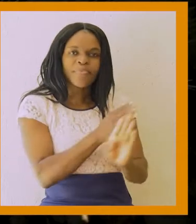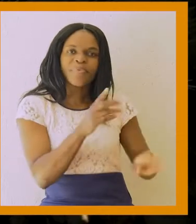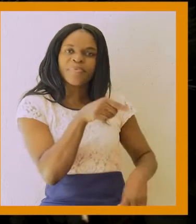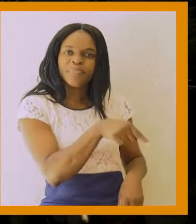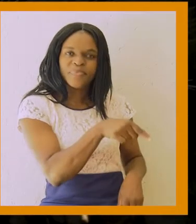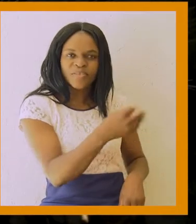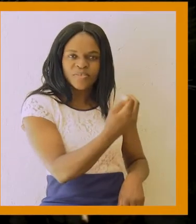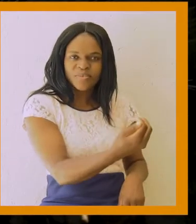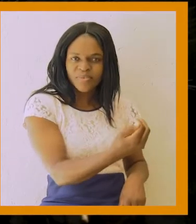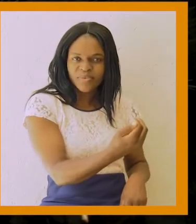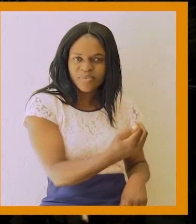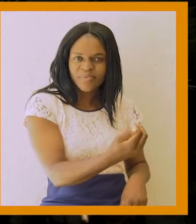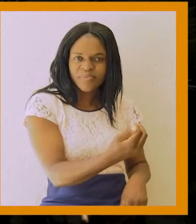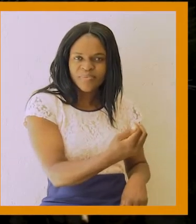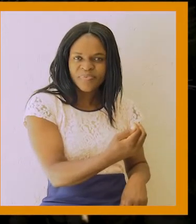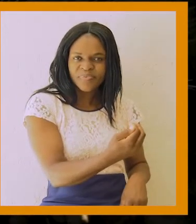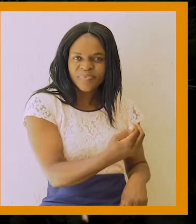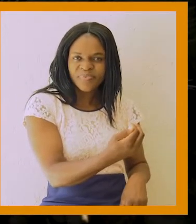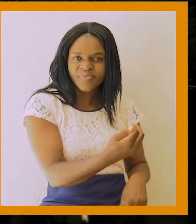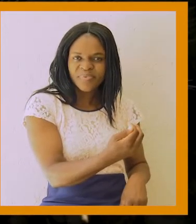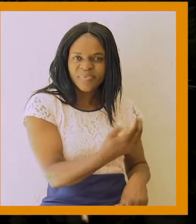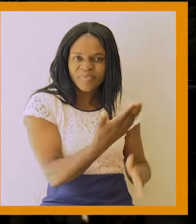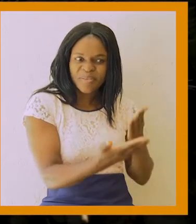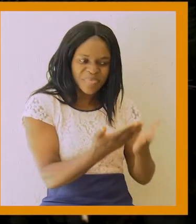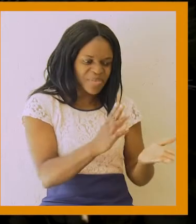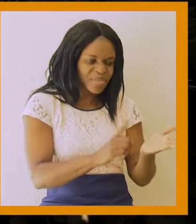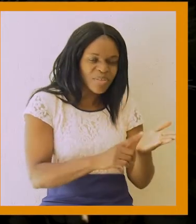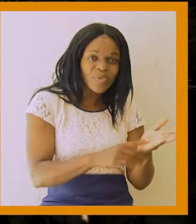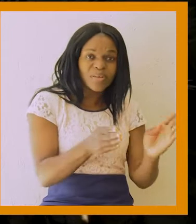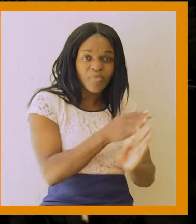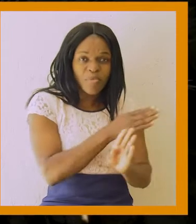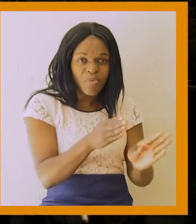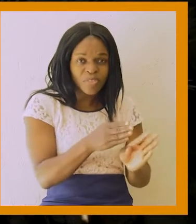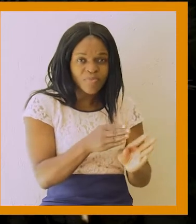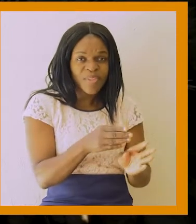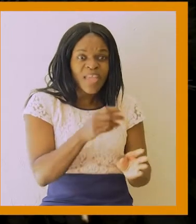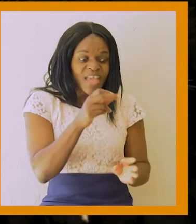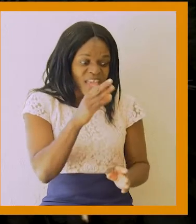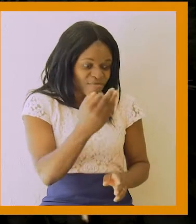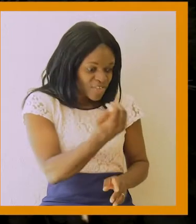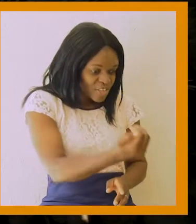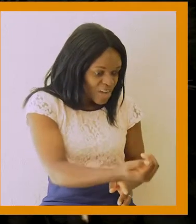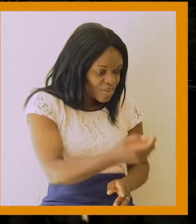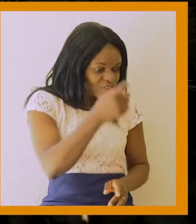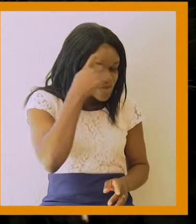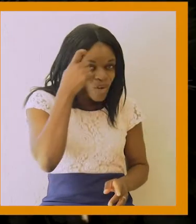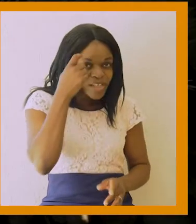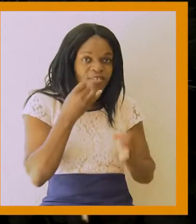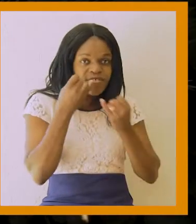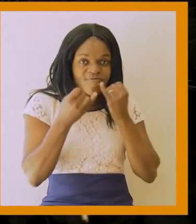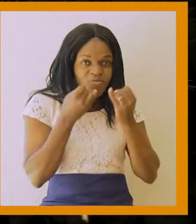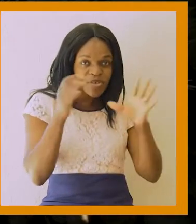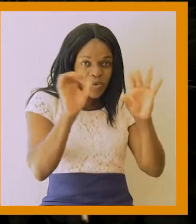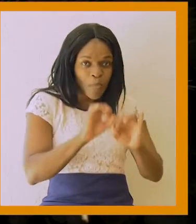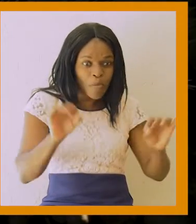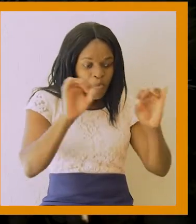their satisfaction in terms of sex. When the child is not informed and they don't